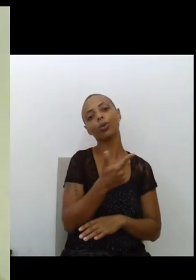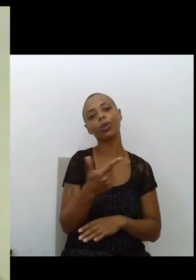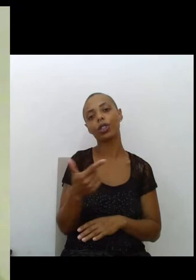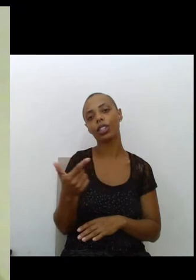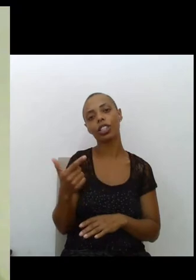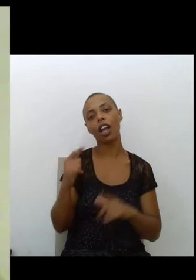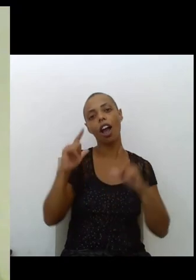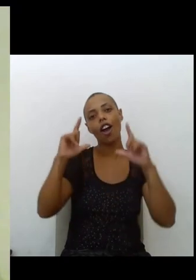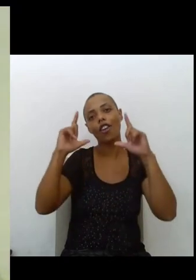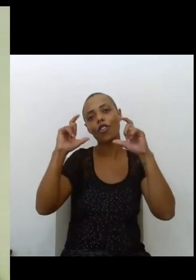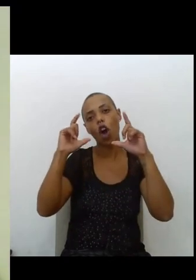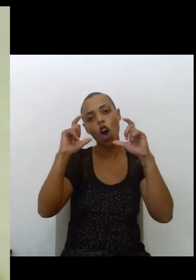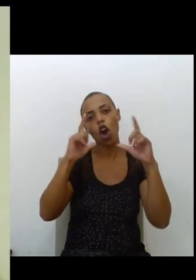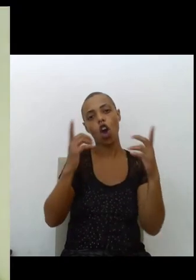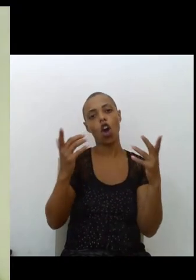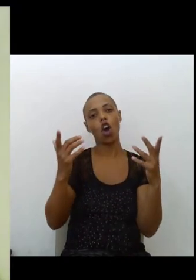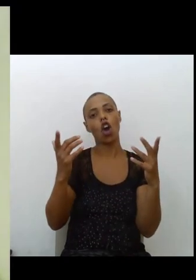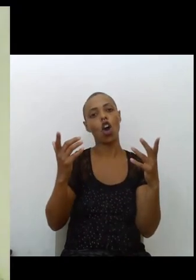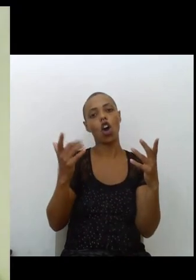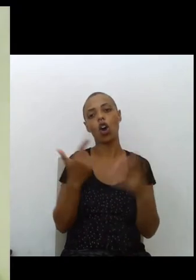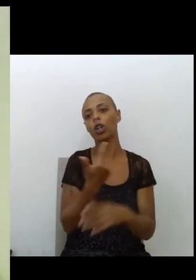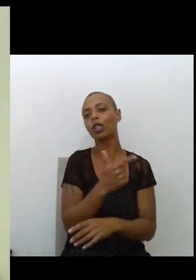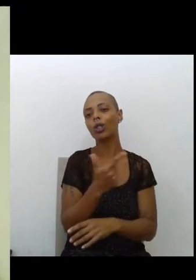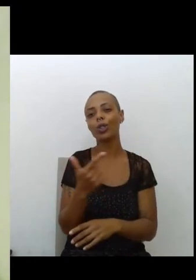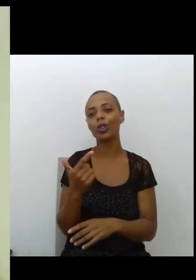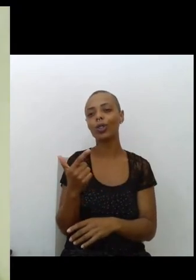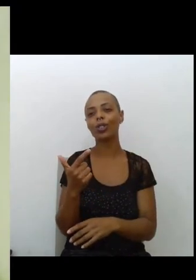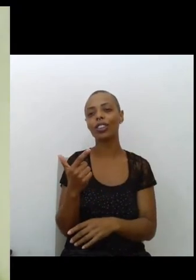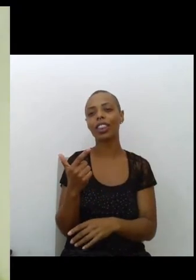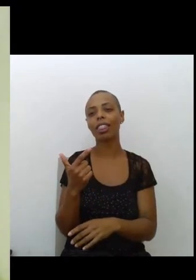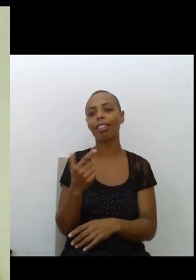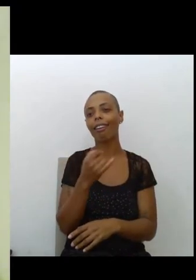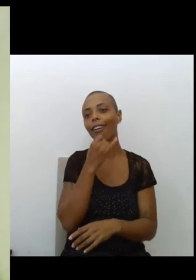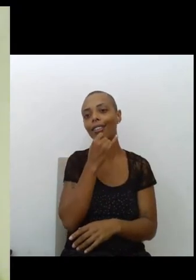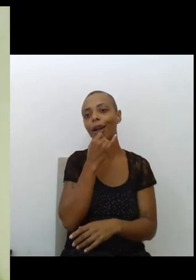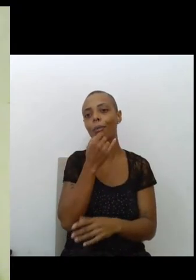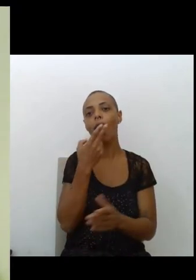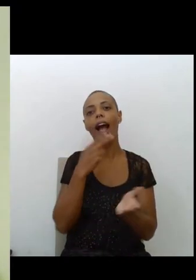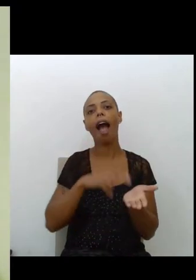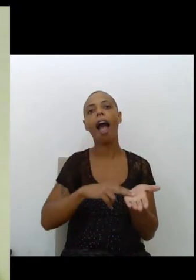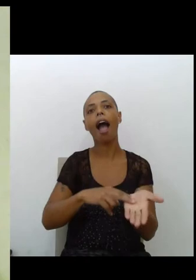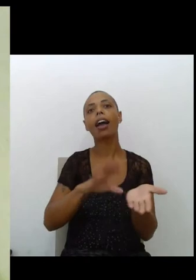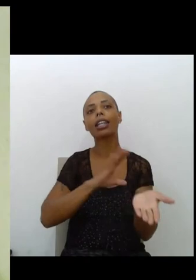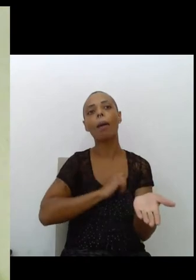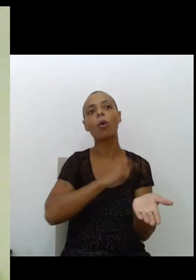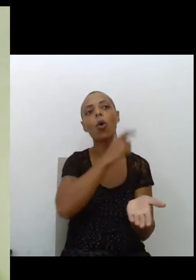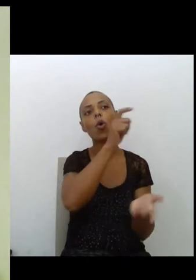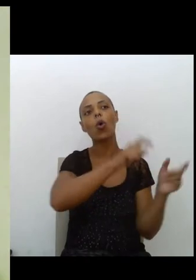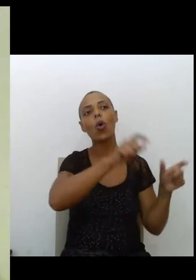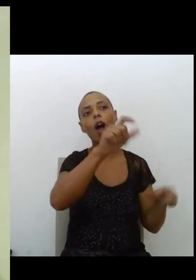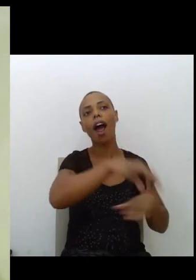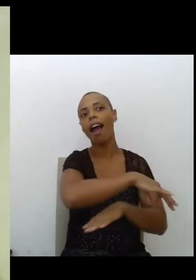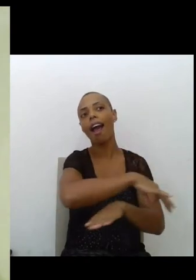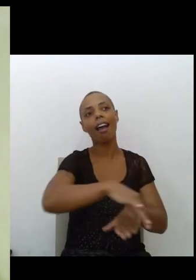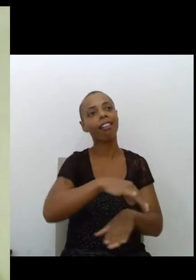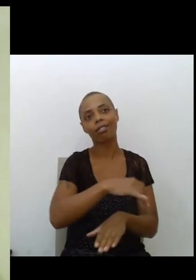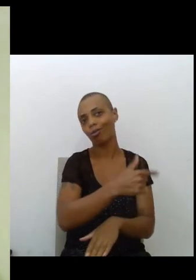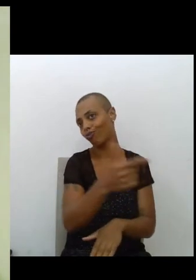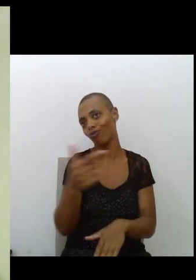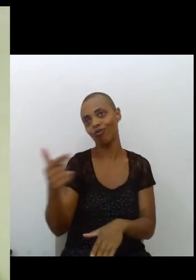no love letters of these Architects we know it just from from traces so